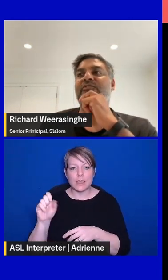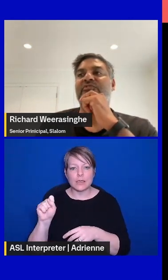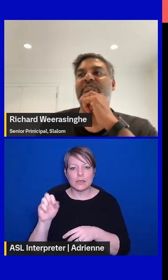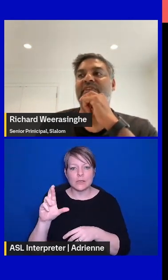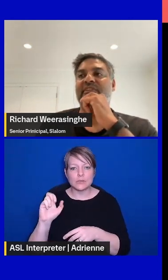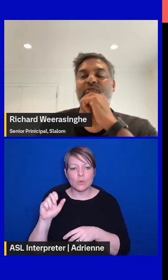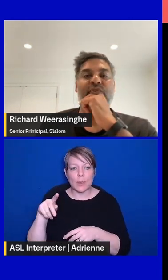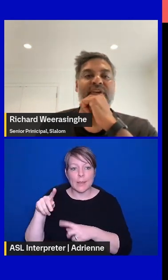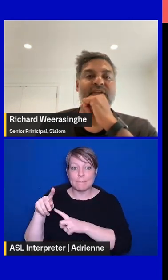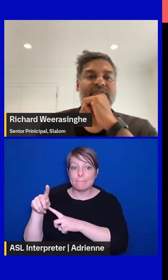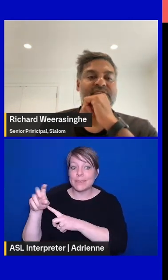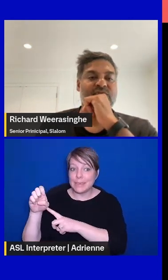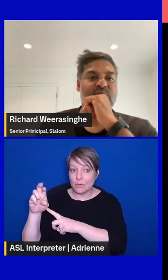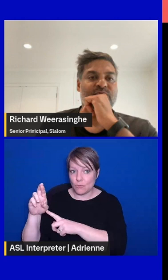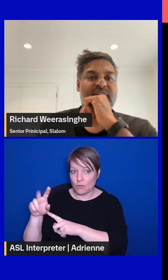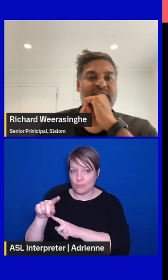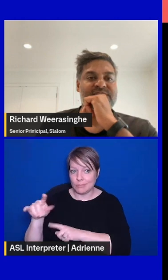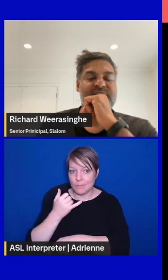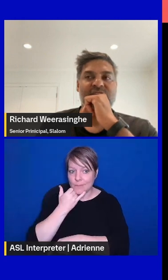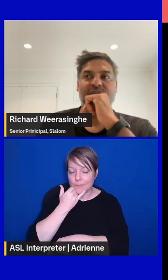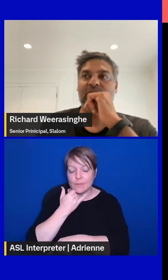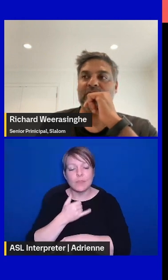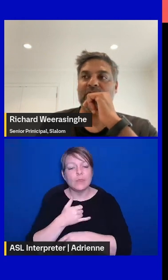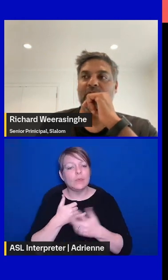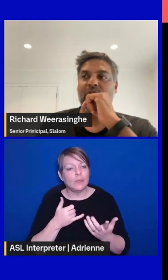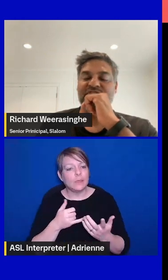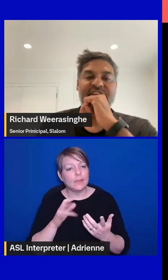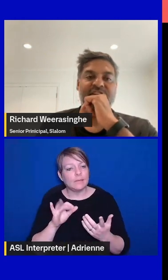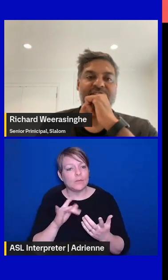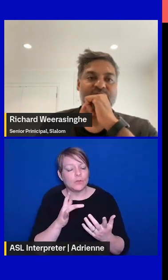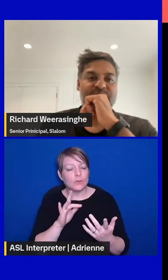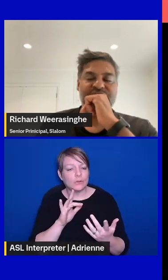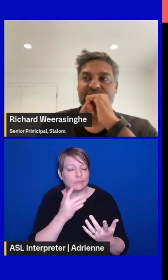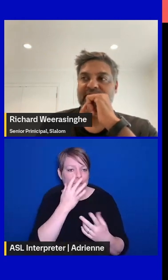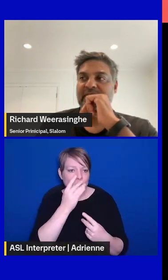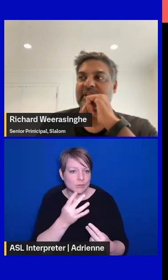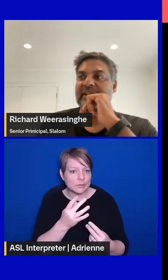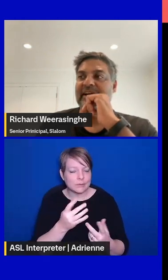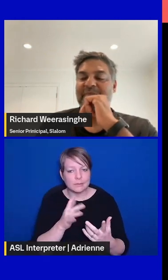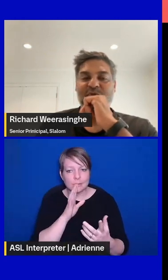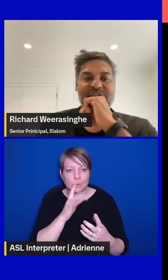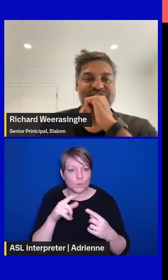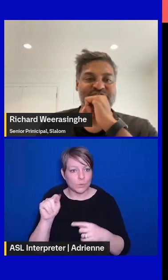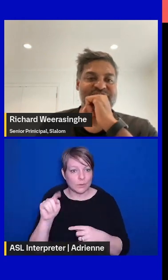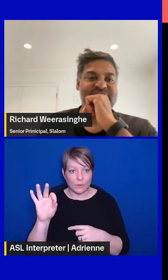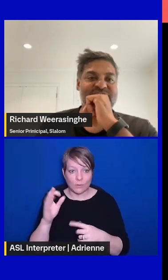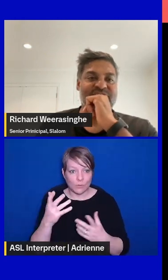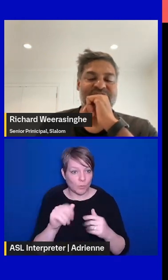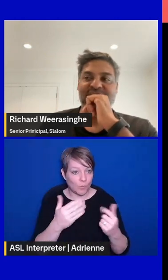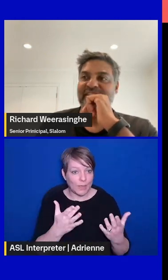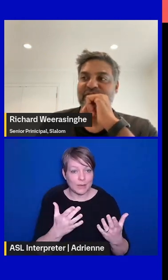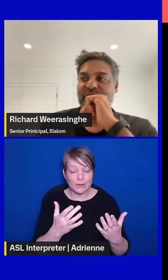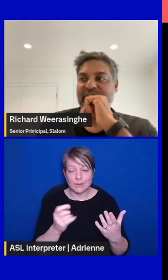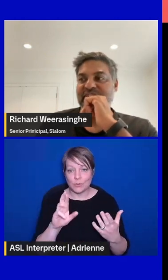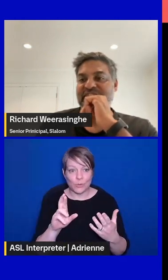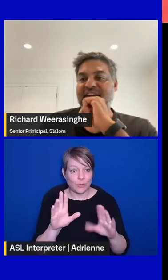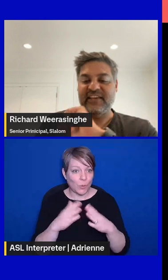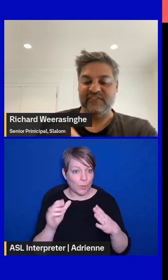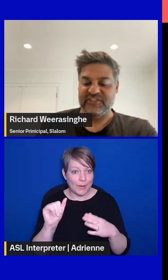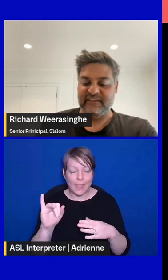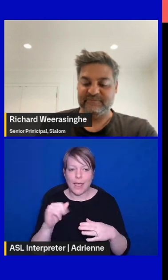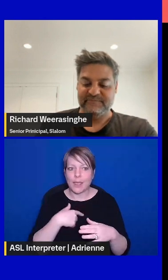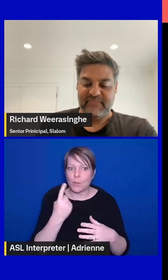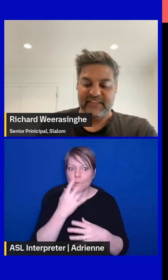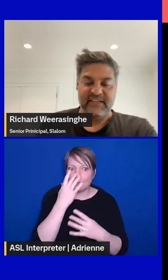If you're interested in talking Terraform providers or GenAI automation, I'm always interested, so feel free to reach out